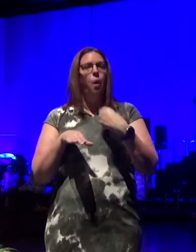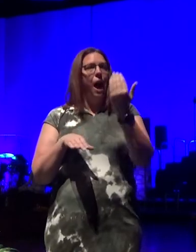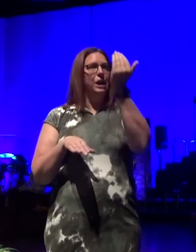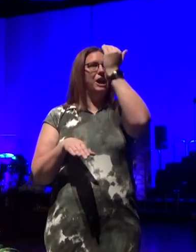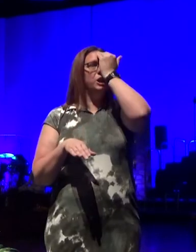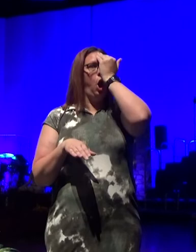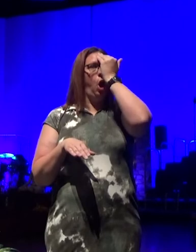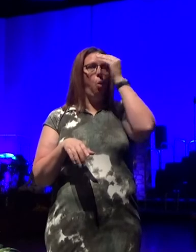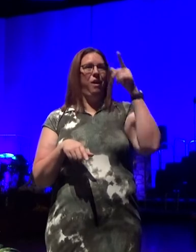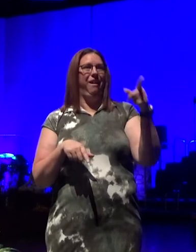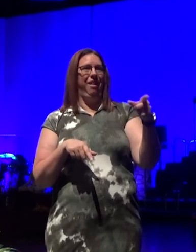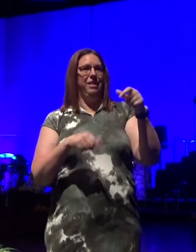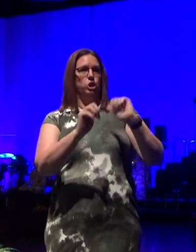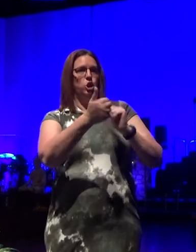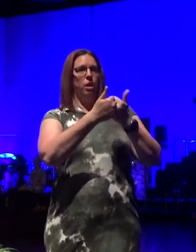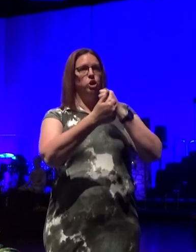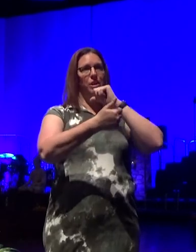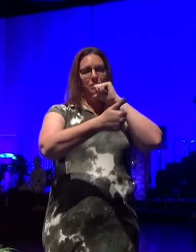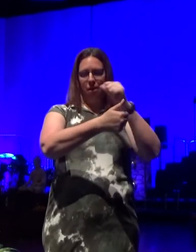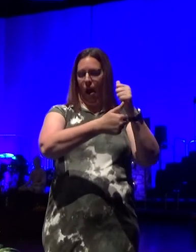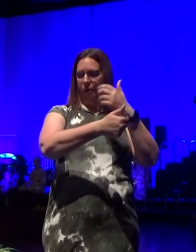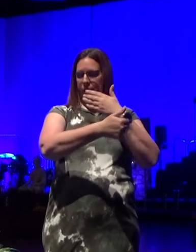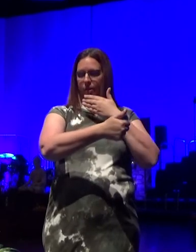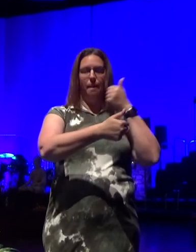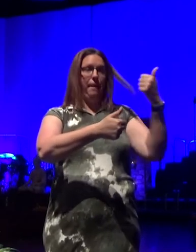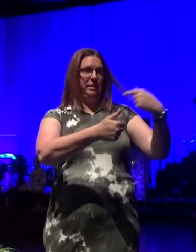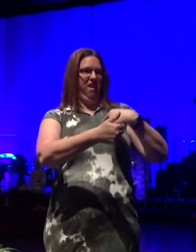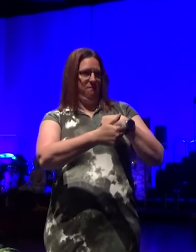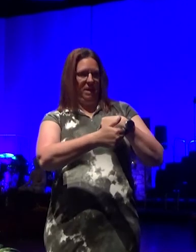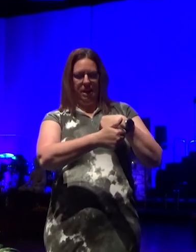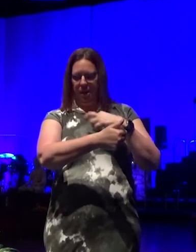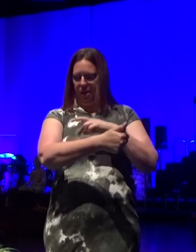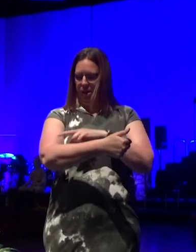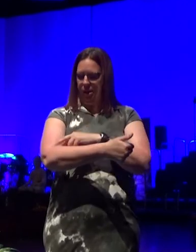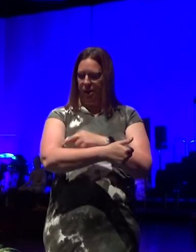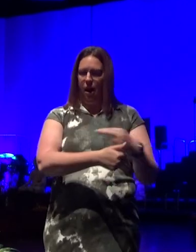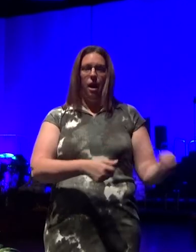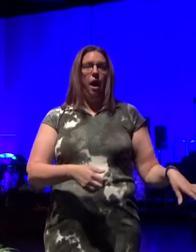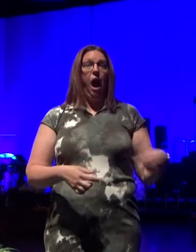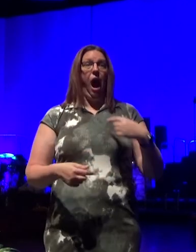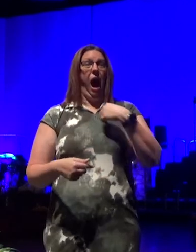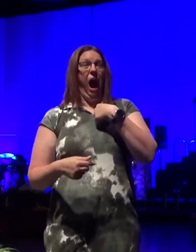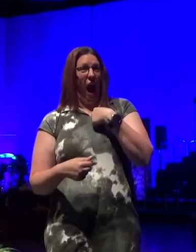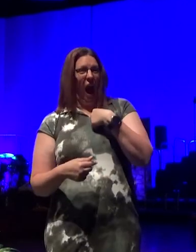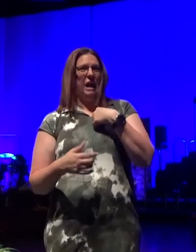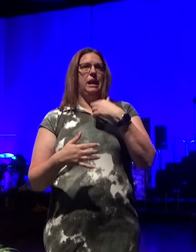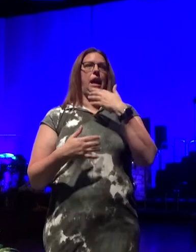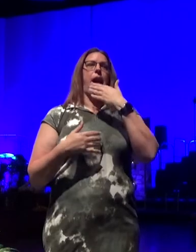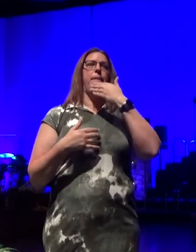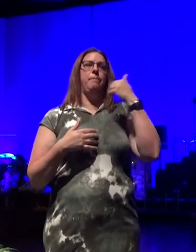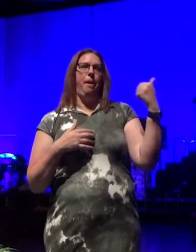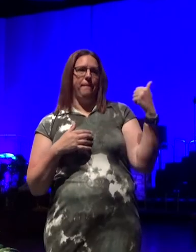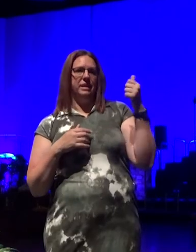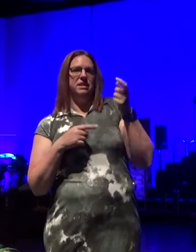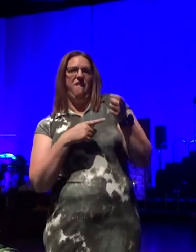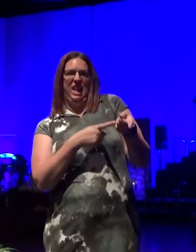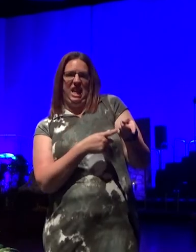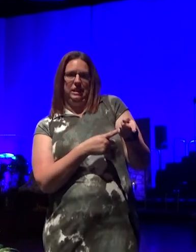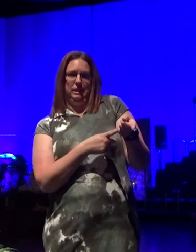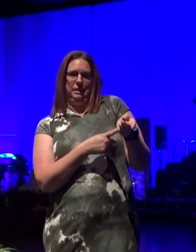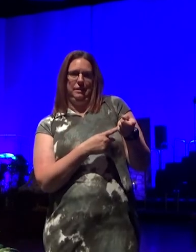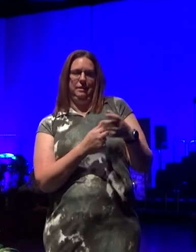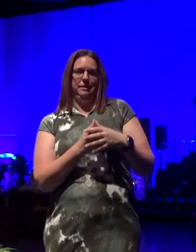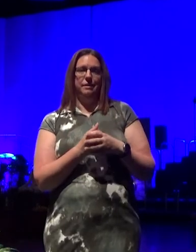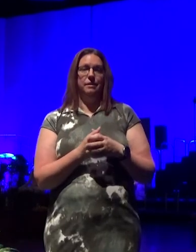it. And I'm going to walk right through it by demonstrating the best of myself,